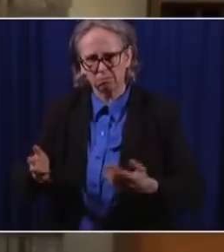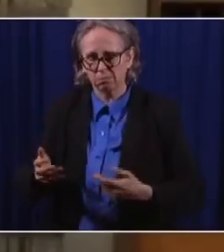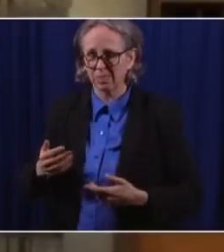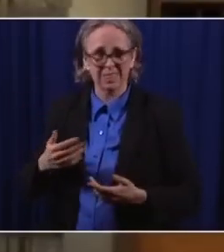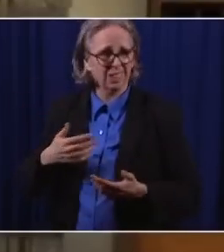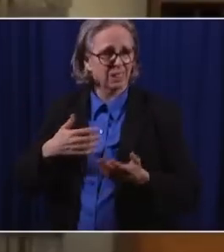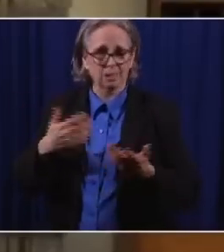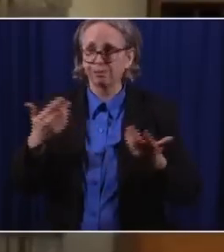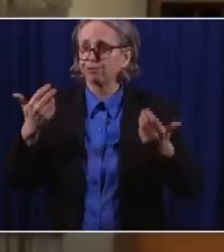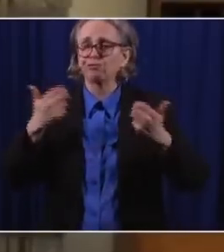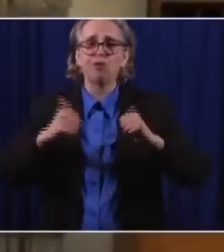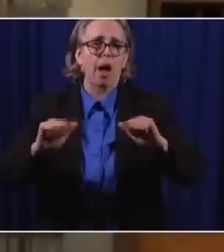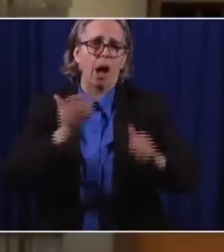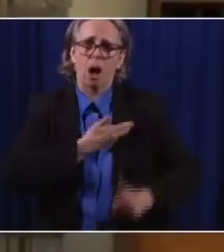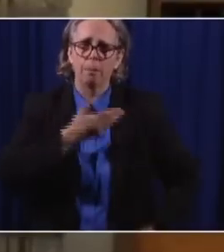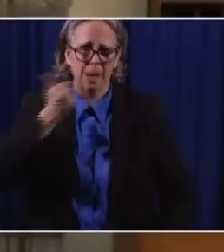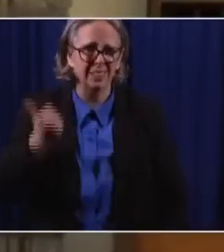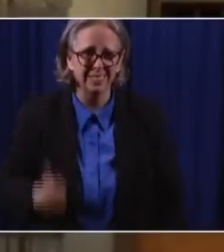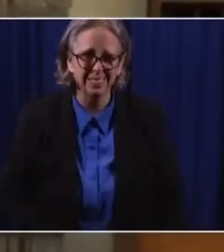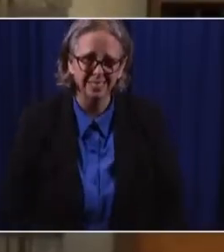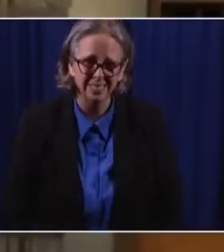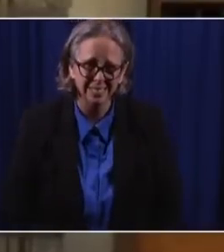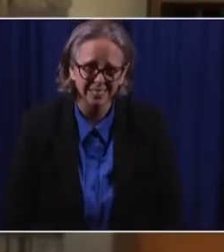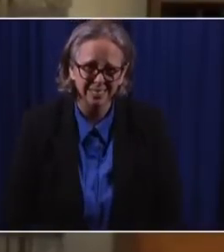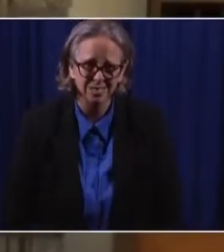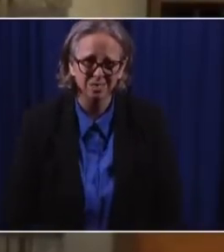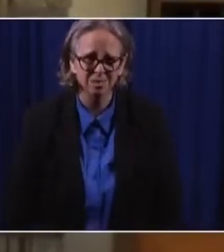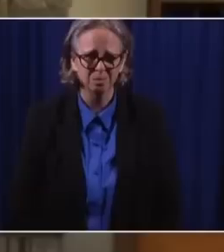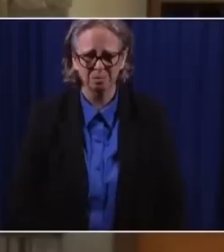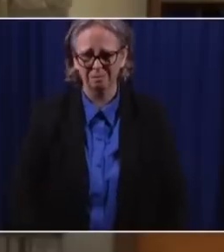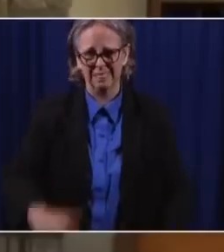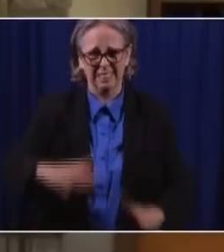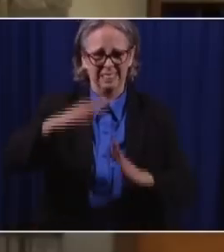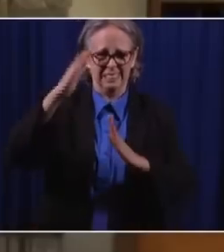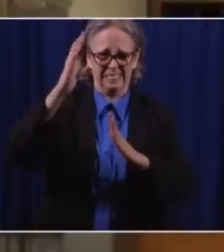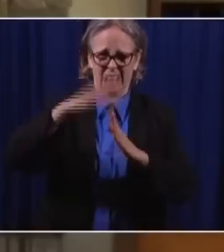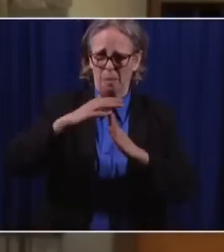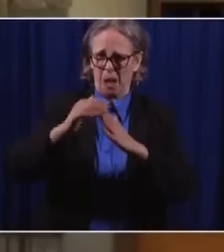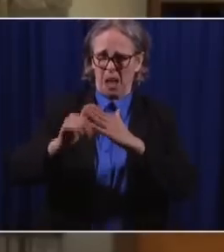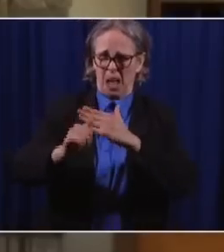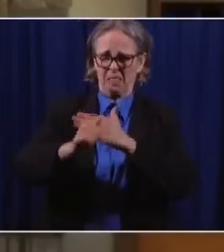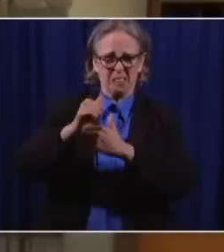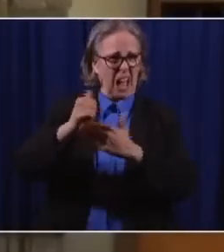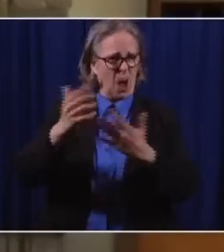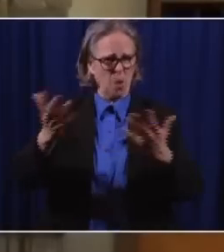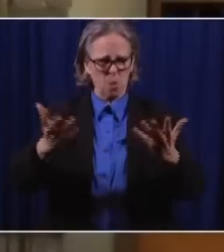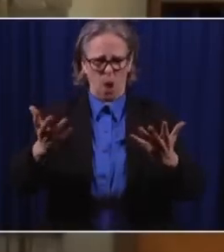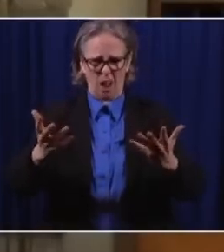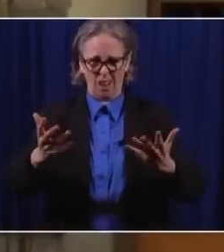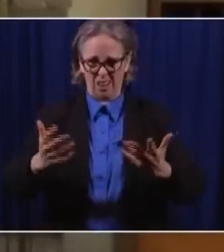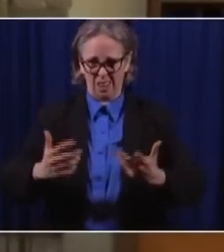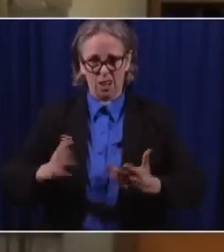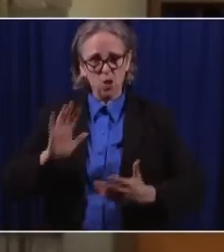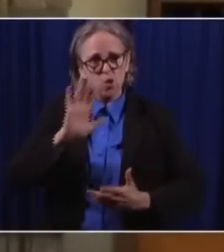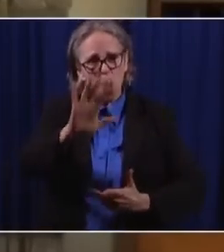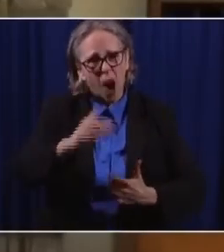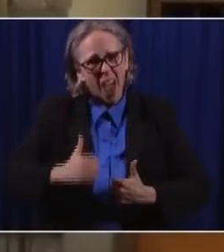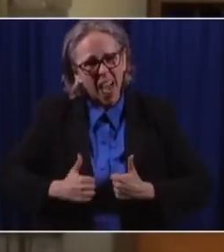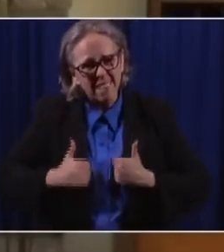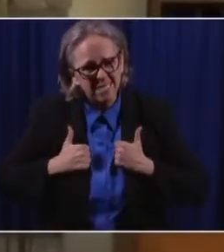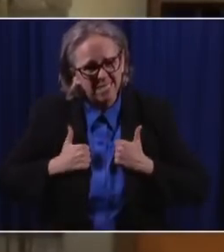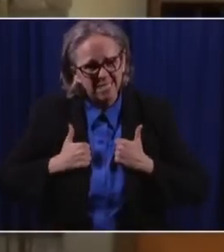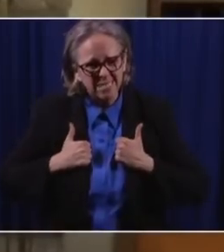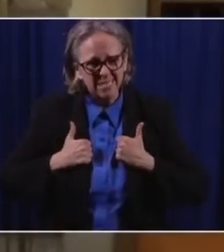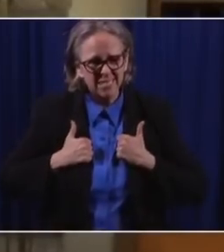an impact, because the number one threat, not only to lives in the state of Ohio, but the number one